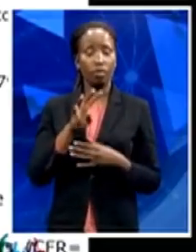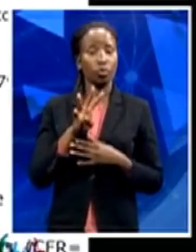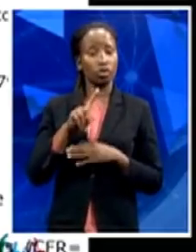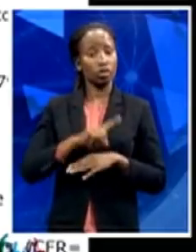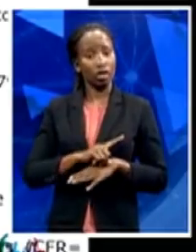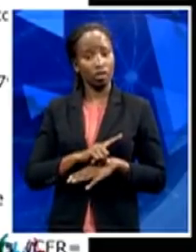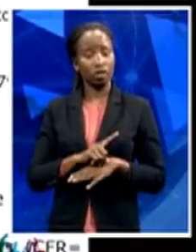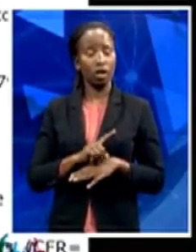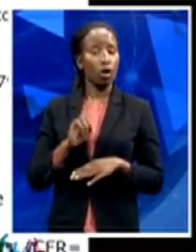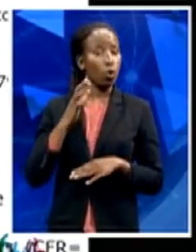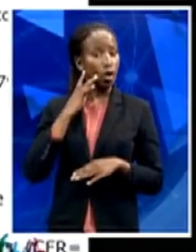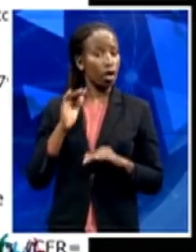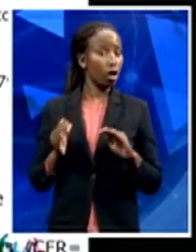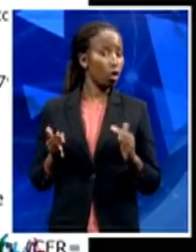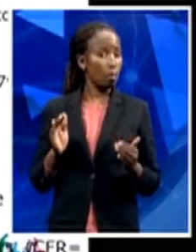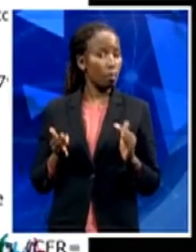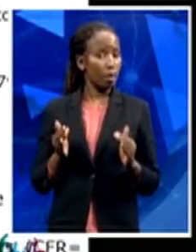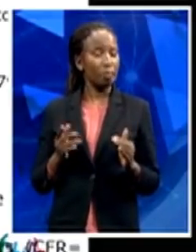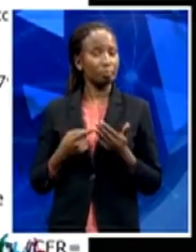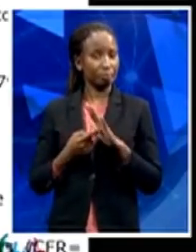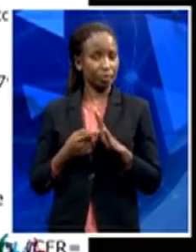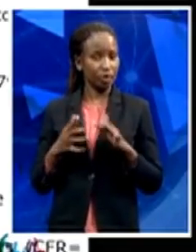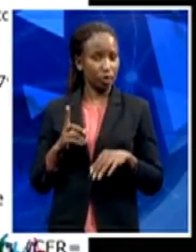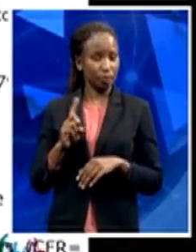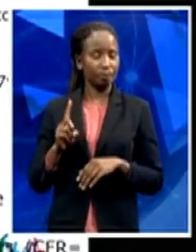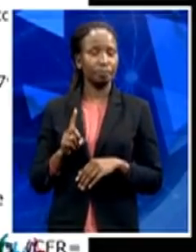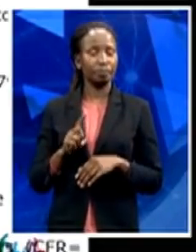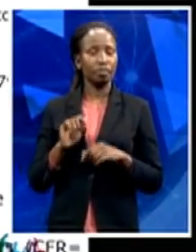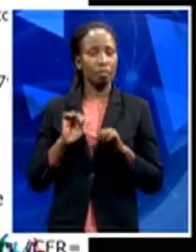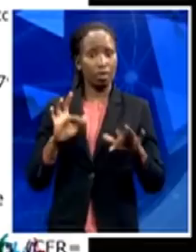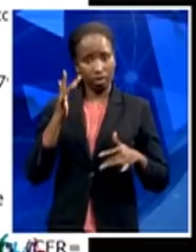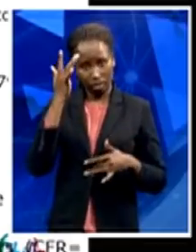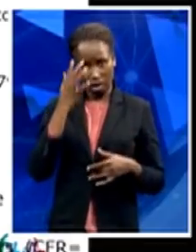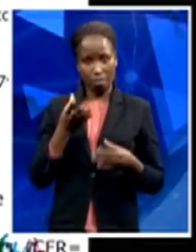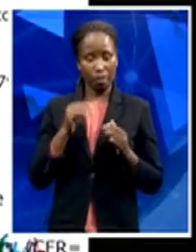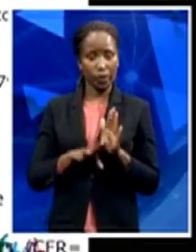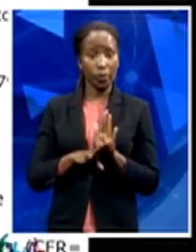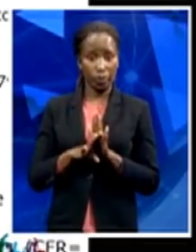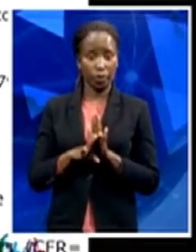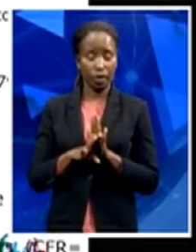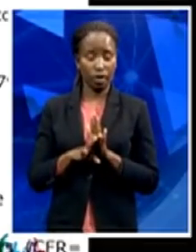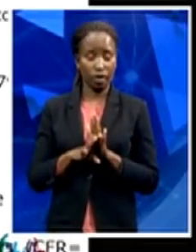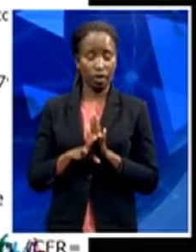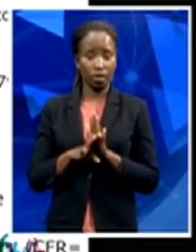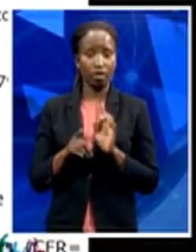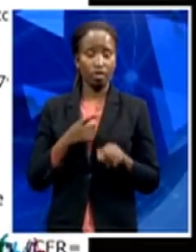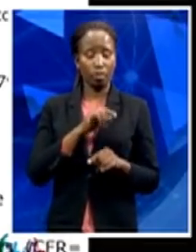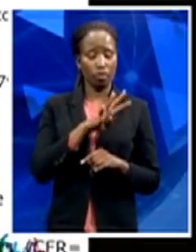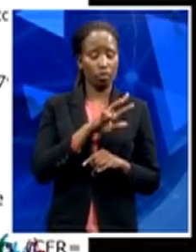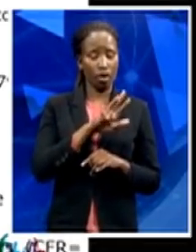comparison shows that the cases increased substantially from 49,000 in the preceding 14 days